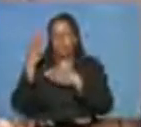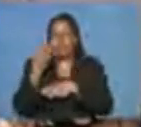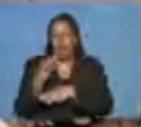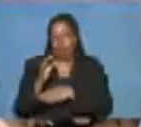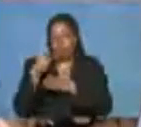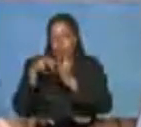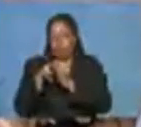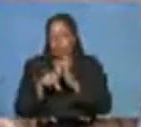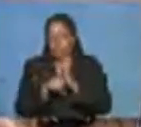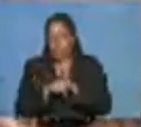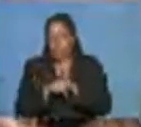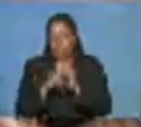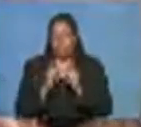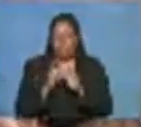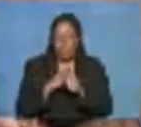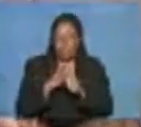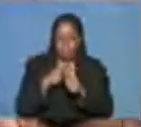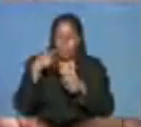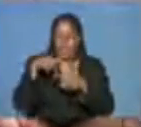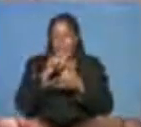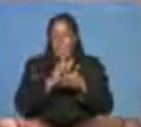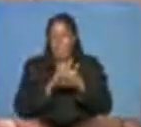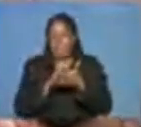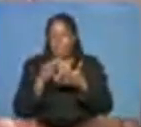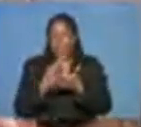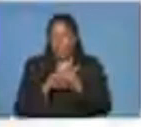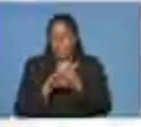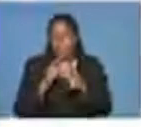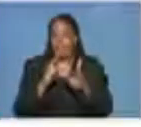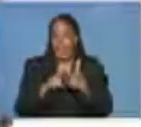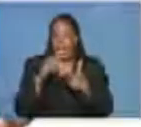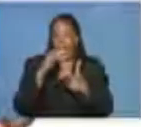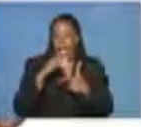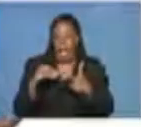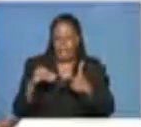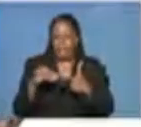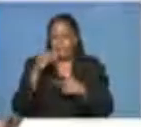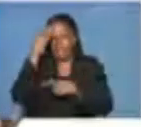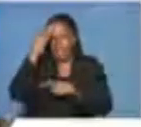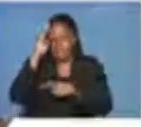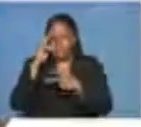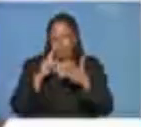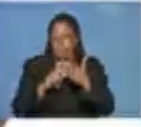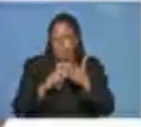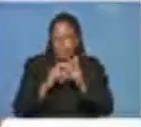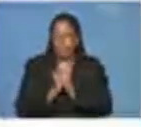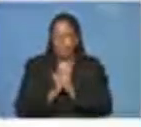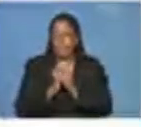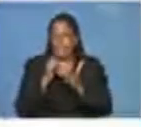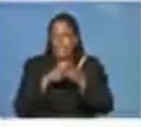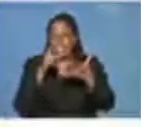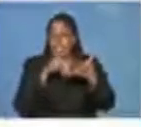of Immigration, Inland Revenue, and the Royal Bahamas Defense Force. And according to Campbell, as Operation Eradication